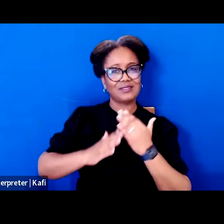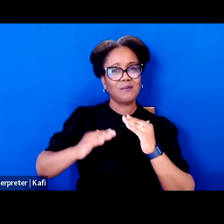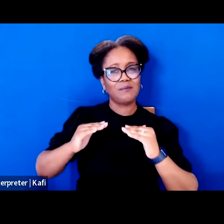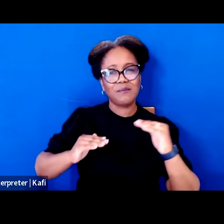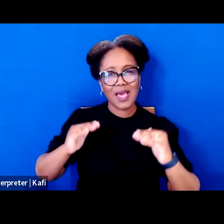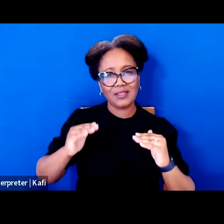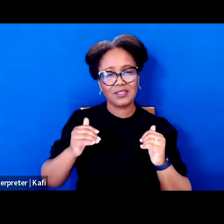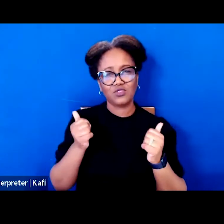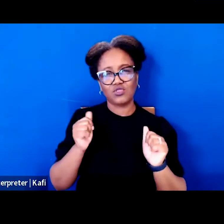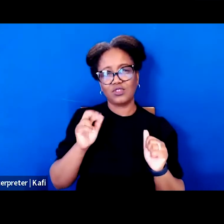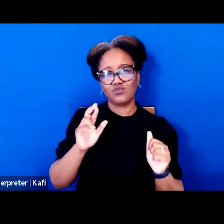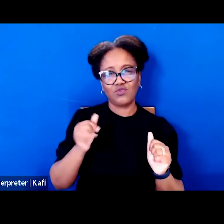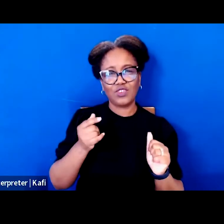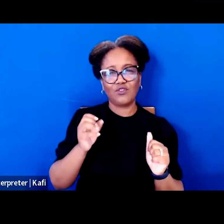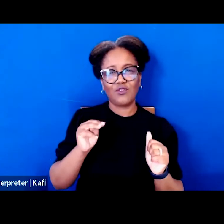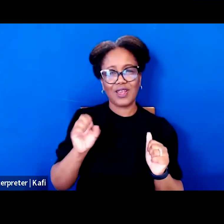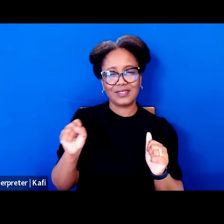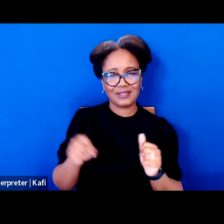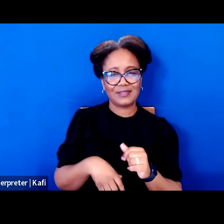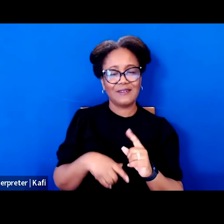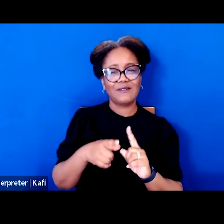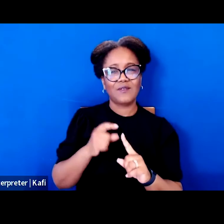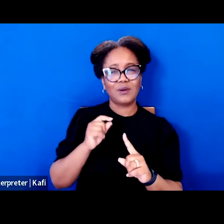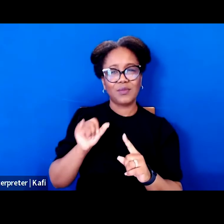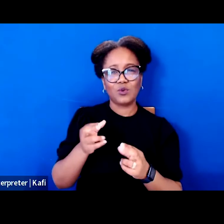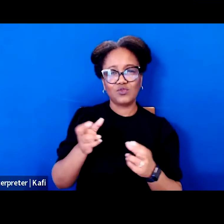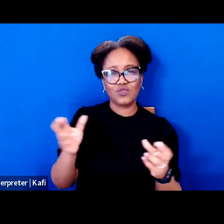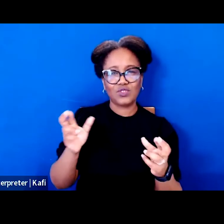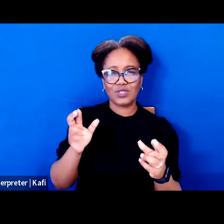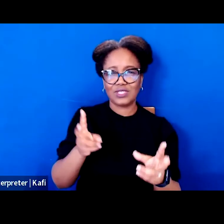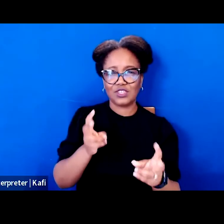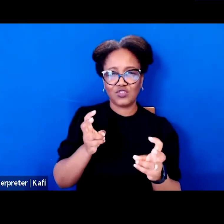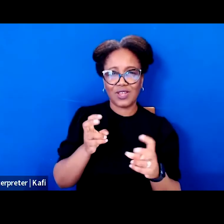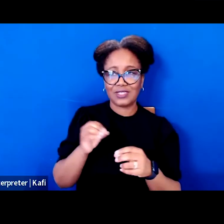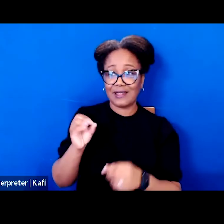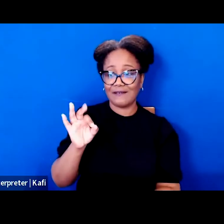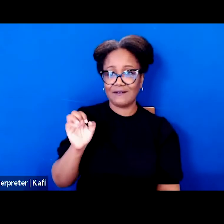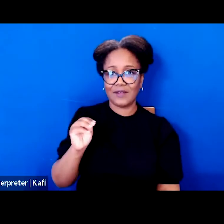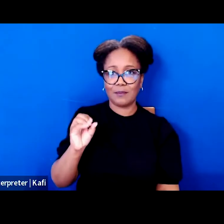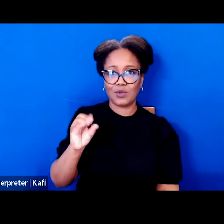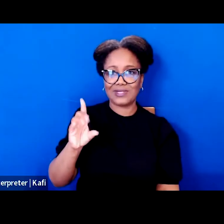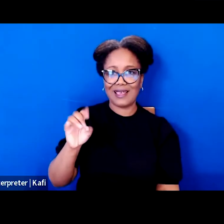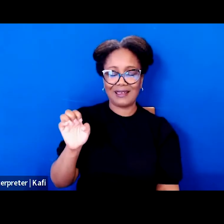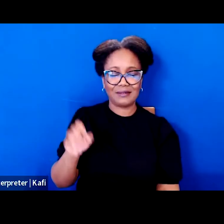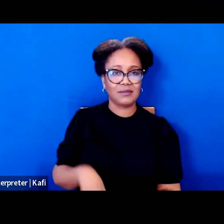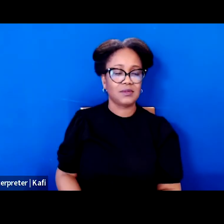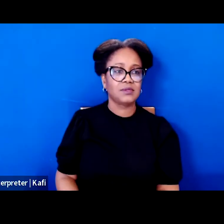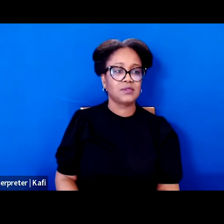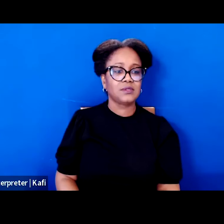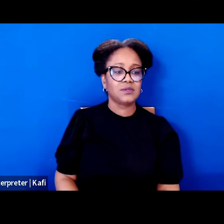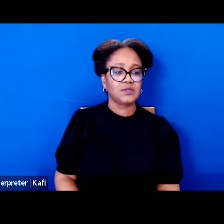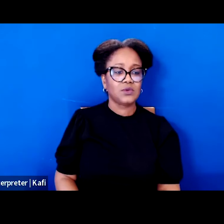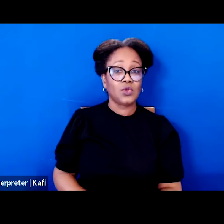the enslavement of Africans, continues in present day with resource extraction and baking in a kind